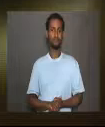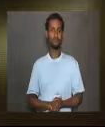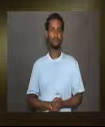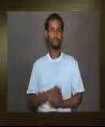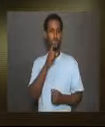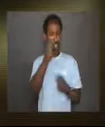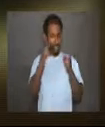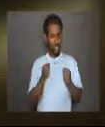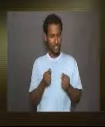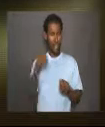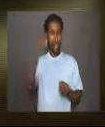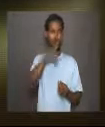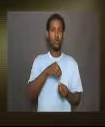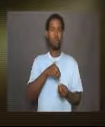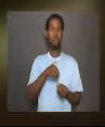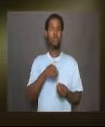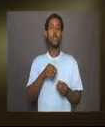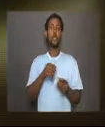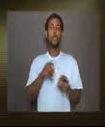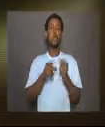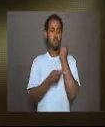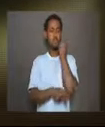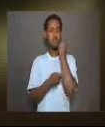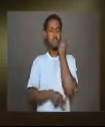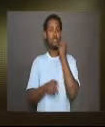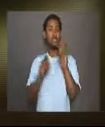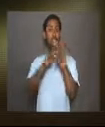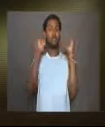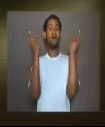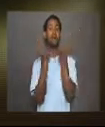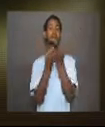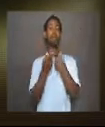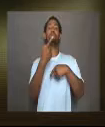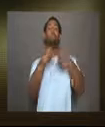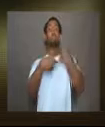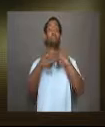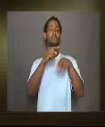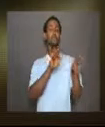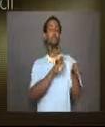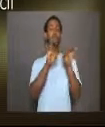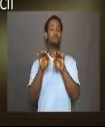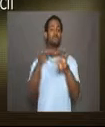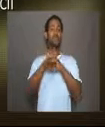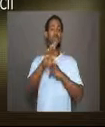You can join a political party and become a representative in your community.